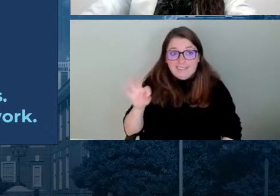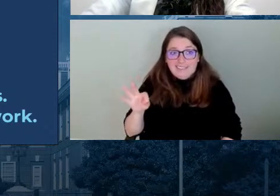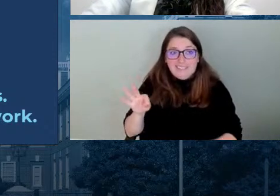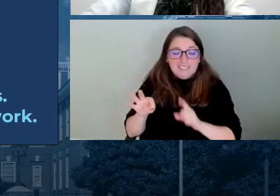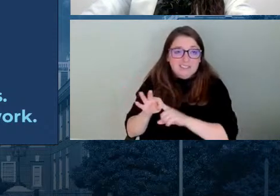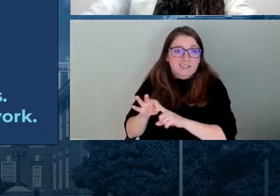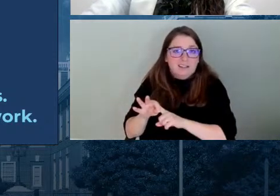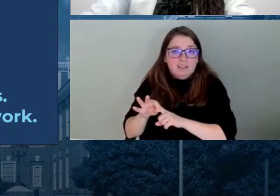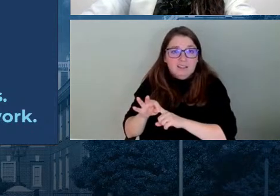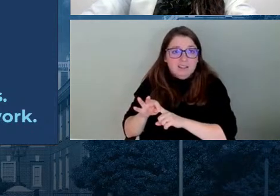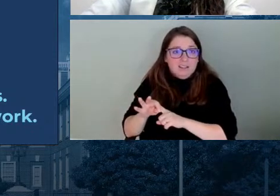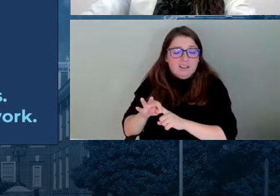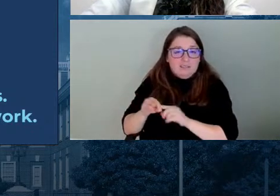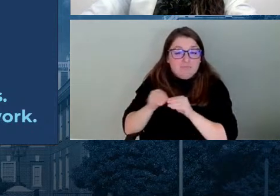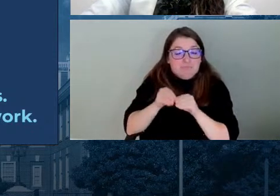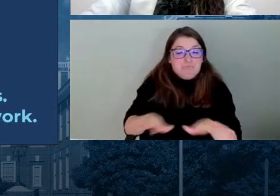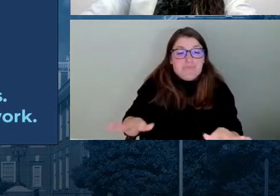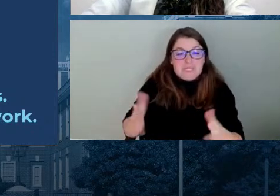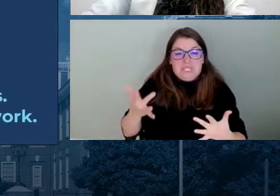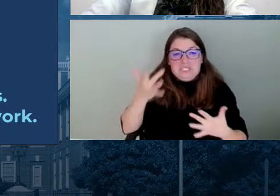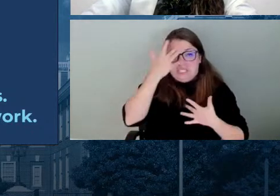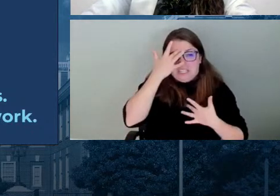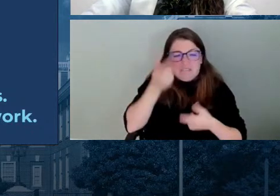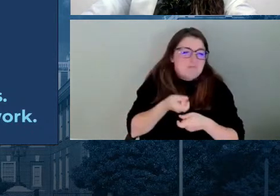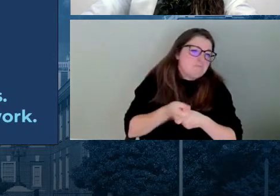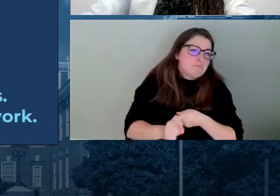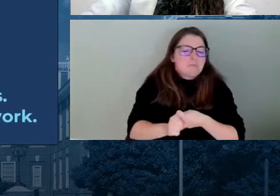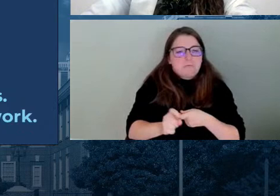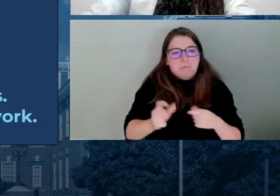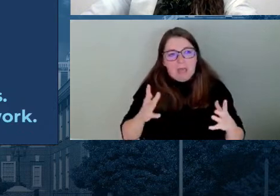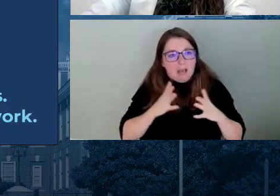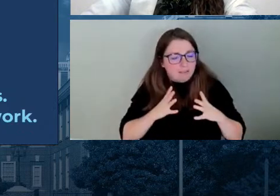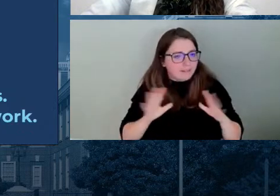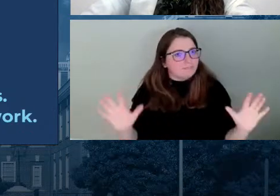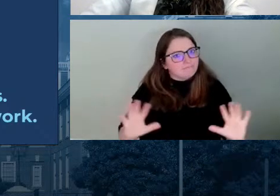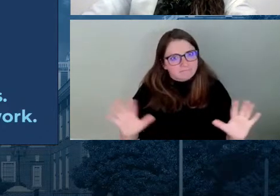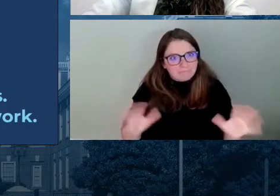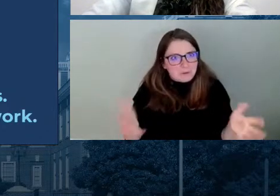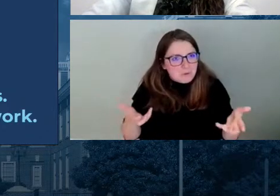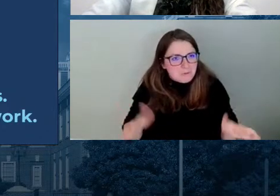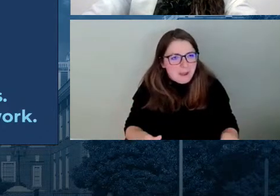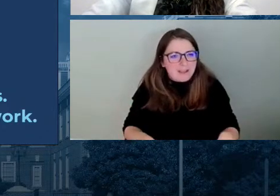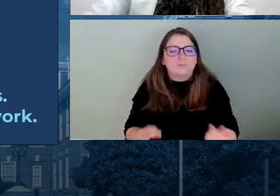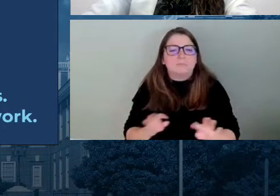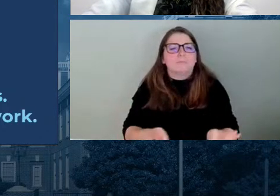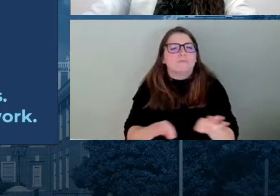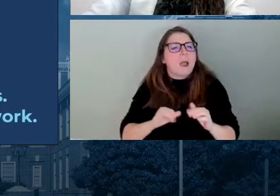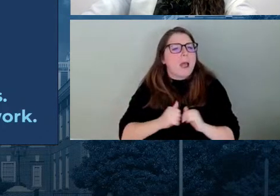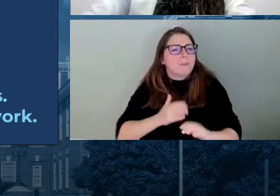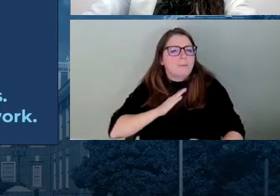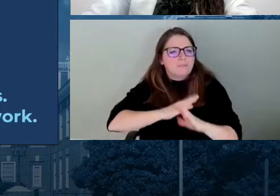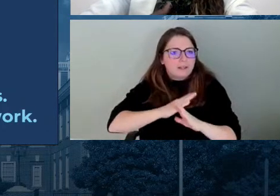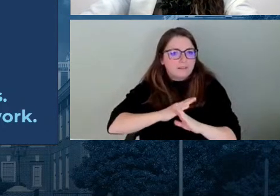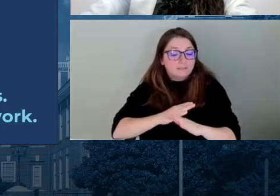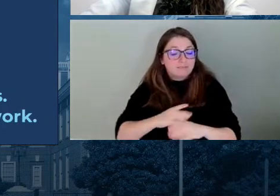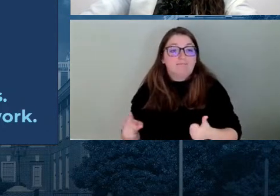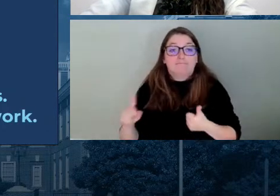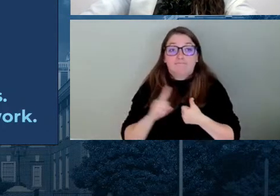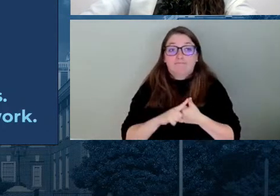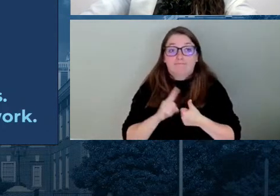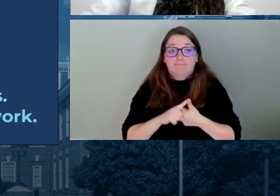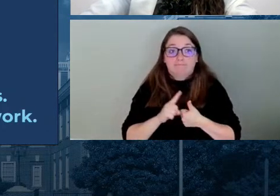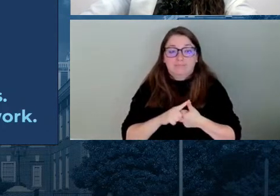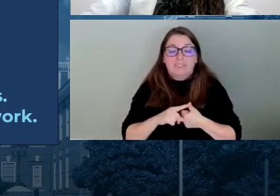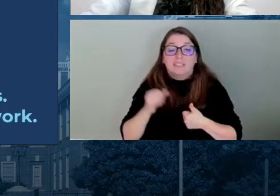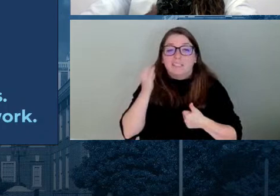holiday season. And so here again are some helpful reminders for prevention. One is if you start to